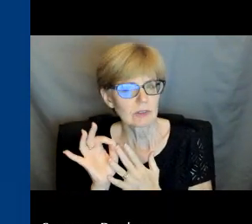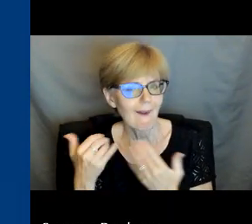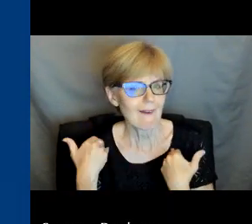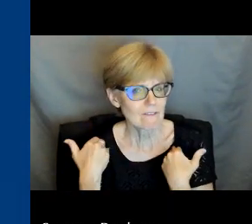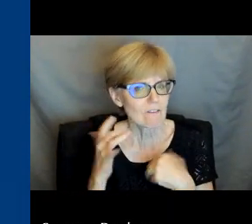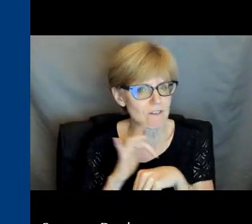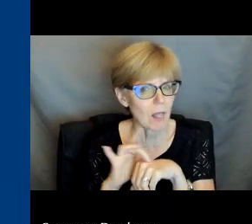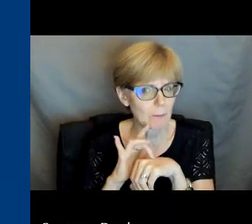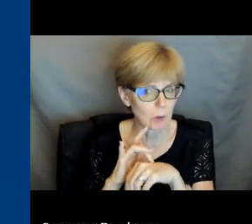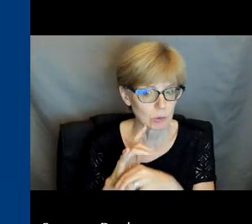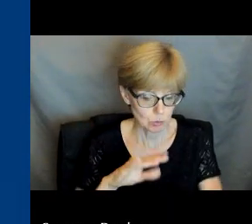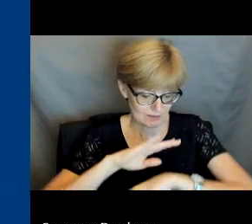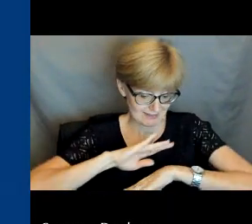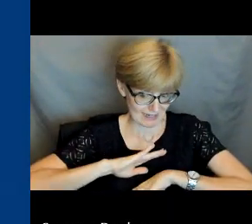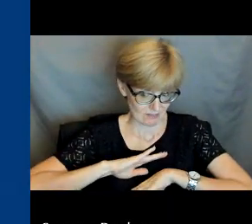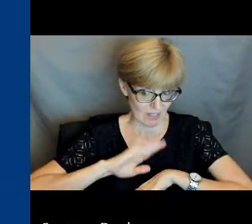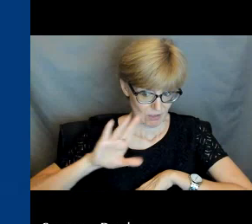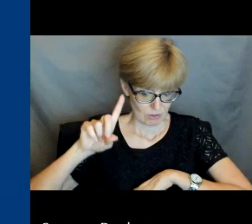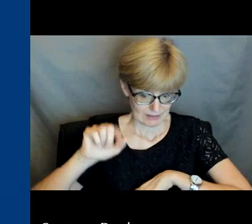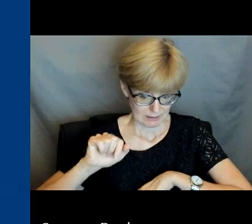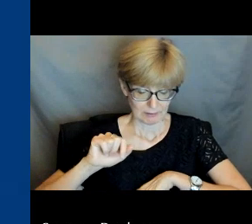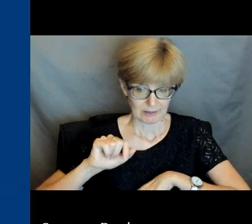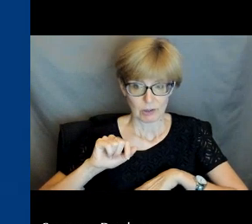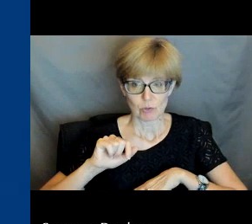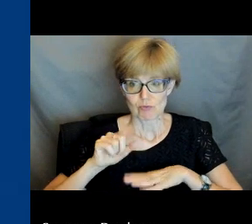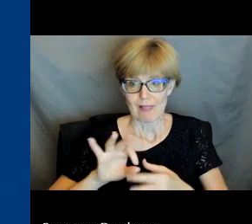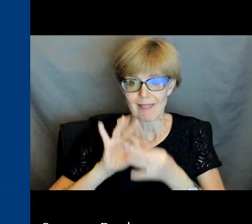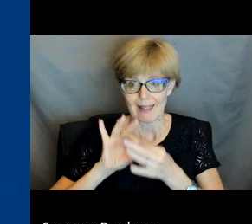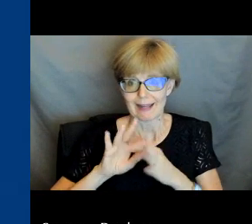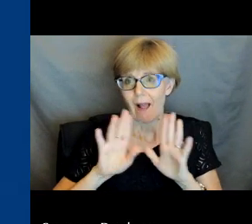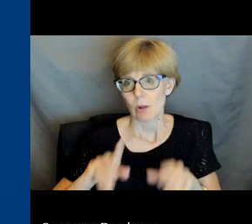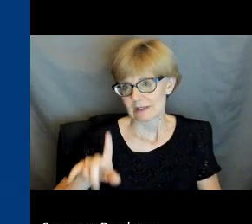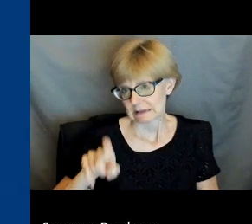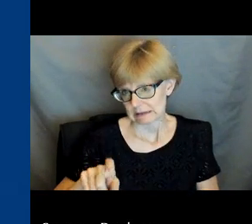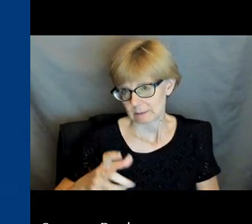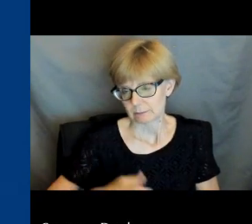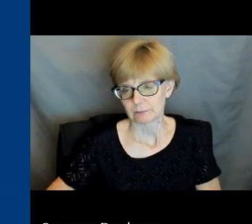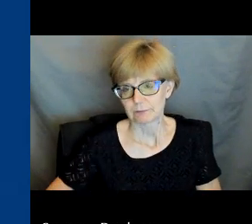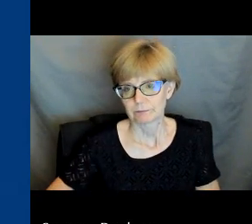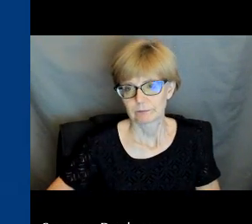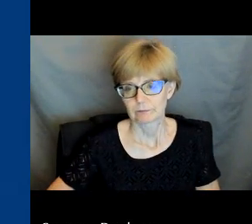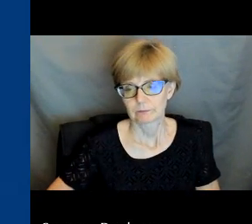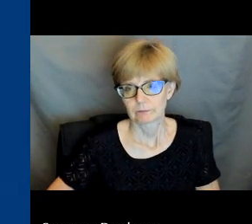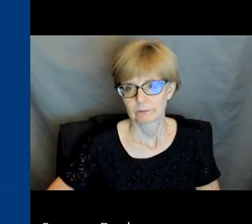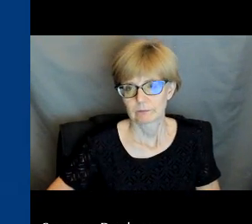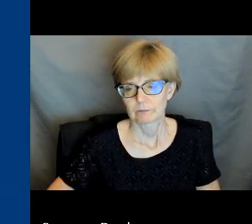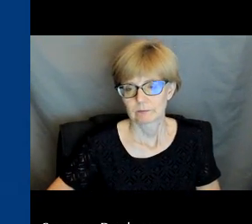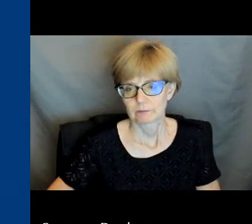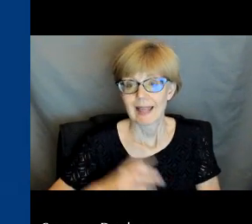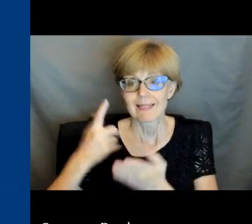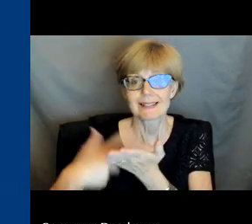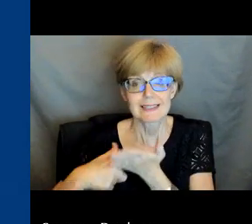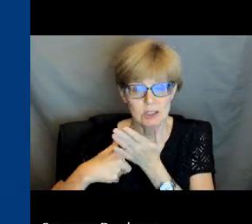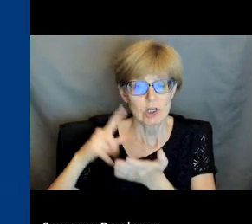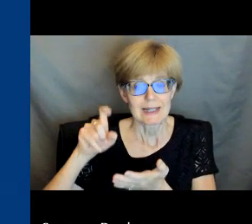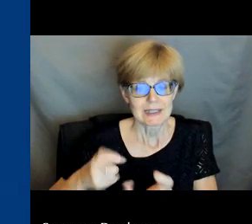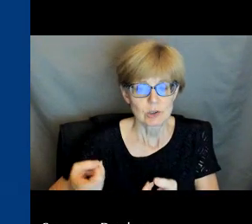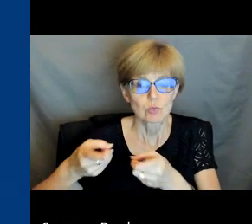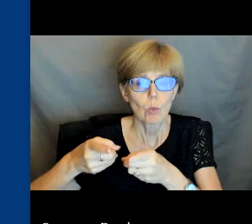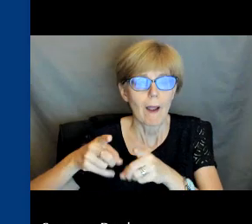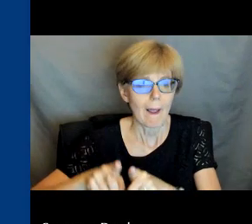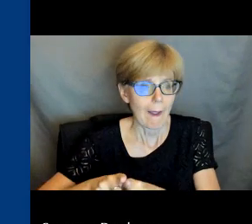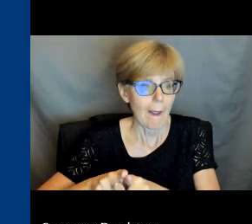individual's disability-related housing needs. Now, this discussion must take place in a timely